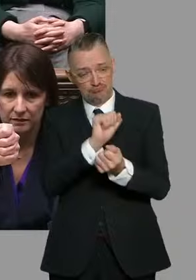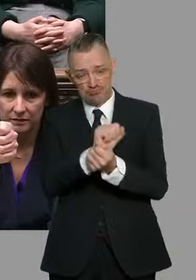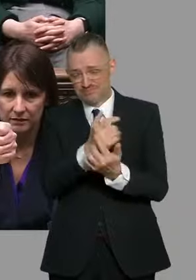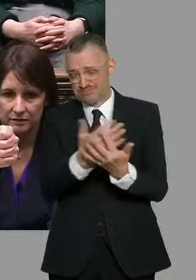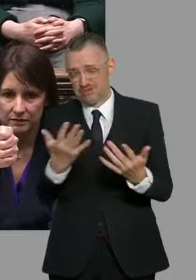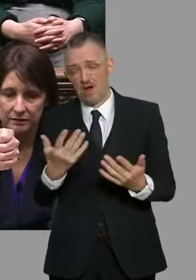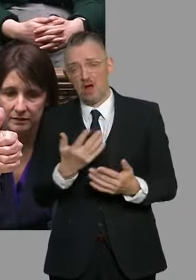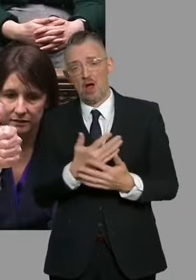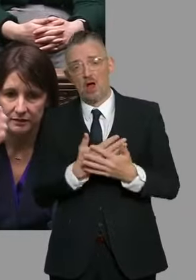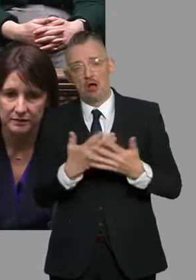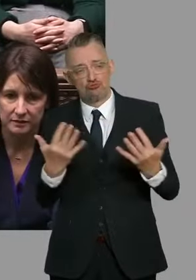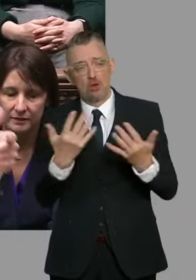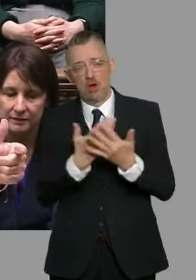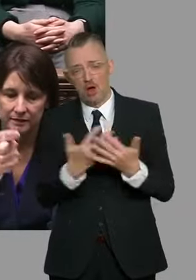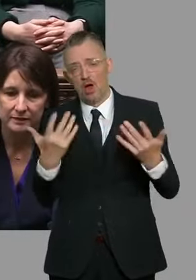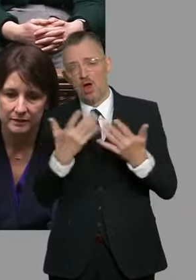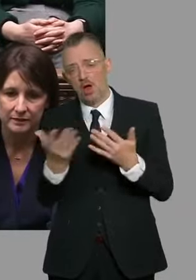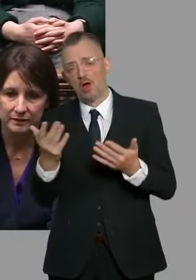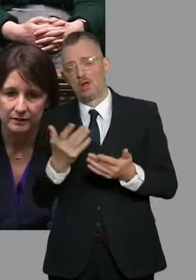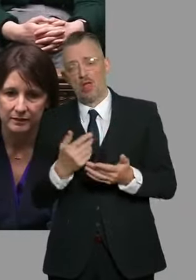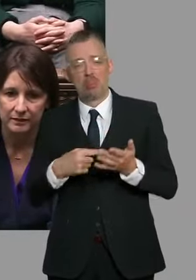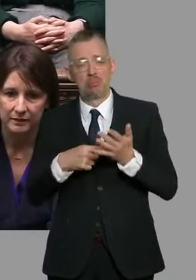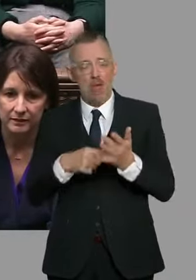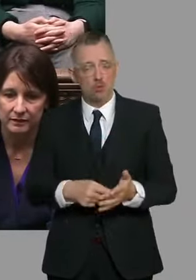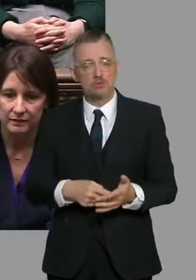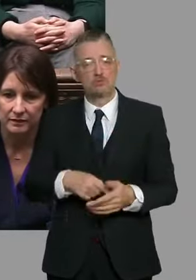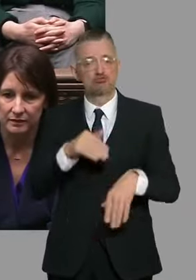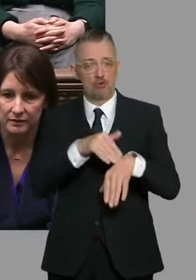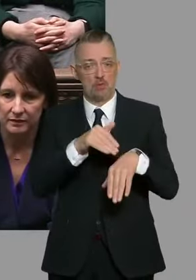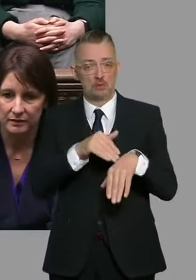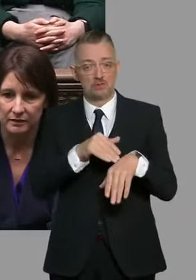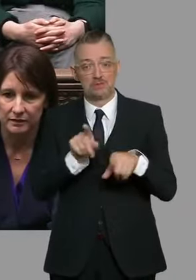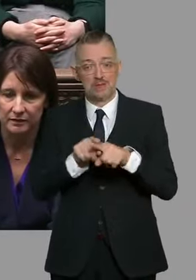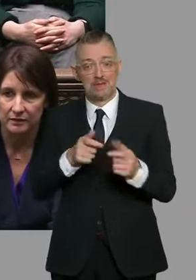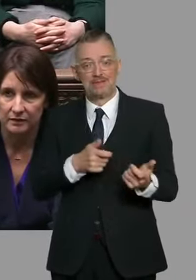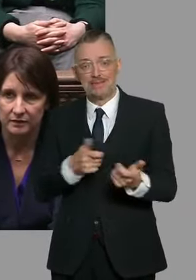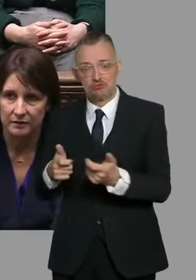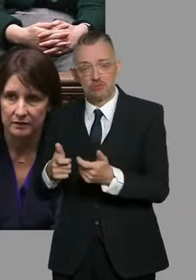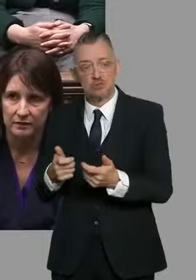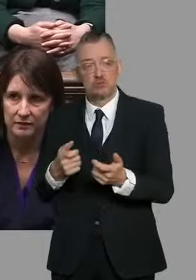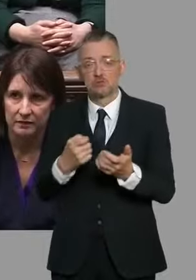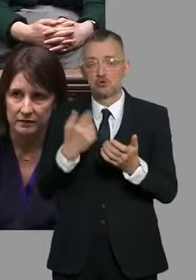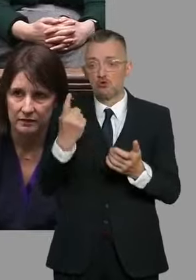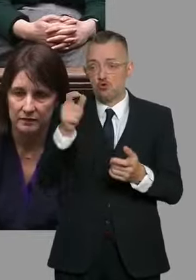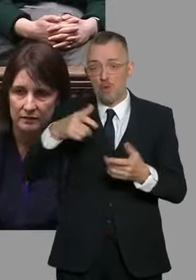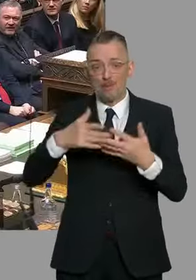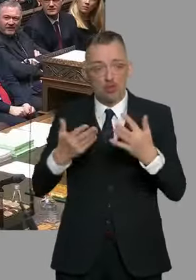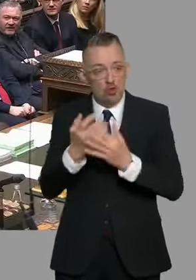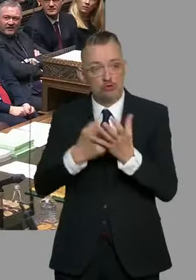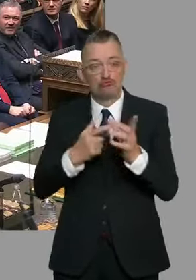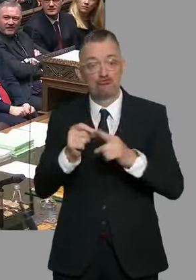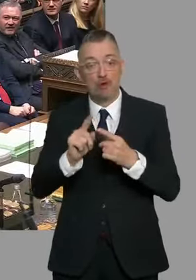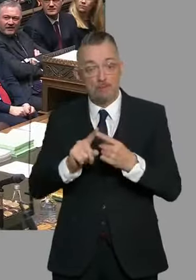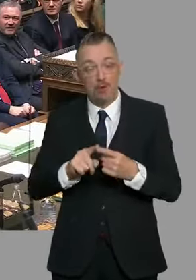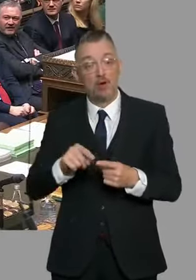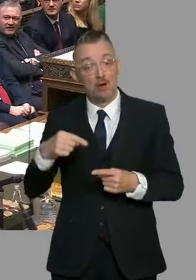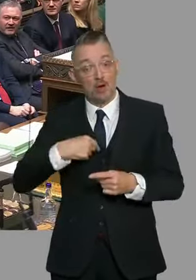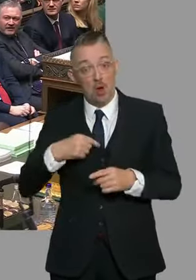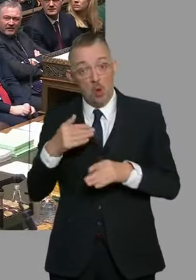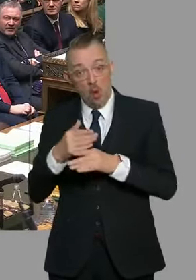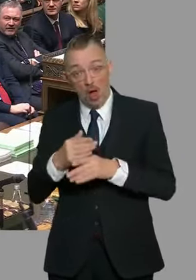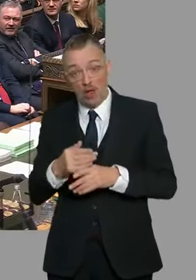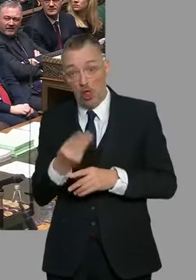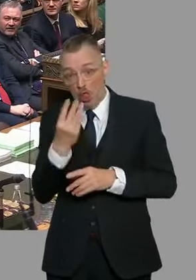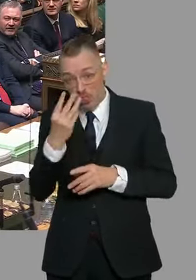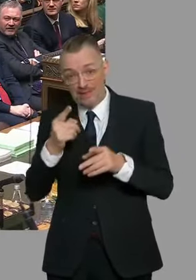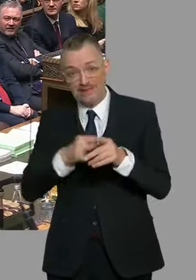includes huge terrorist gangs, rapists. I was working for 3 of those 5 years with the then Home Secretary Theresa May, who